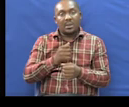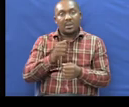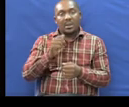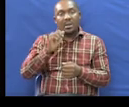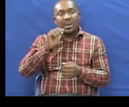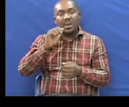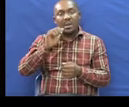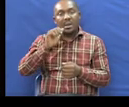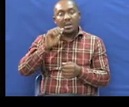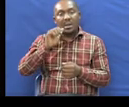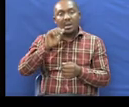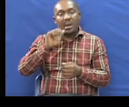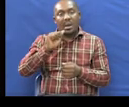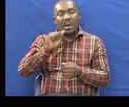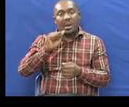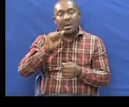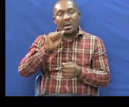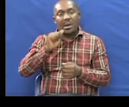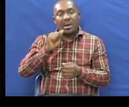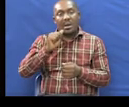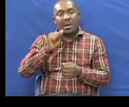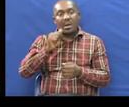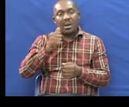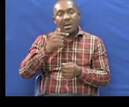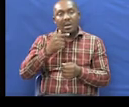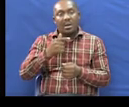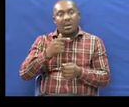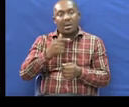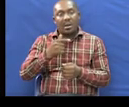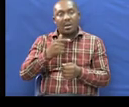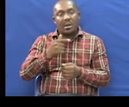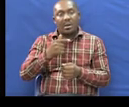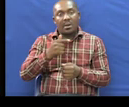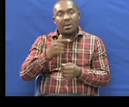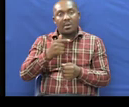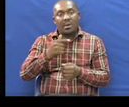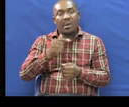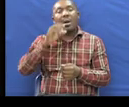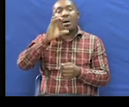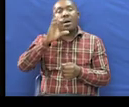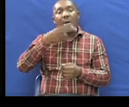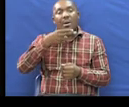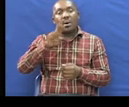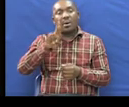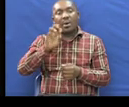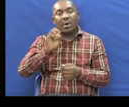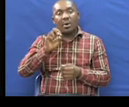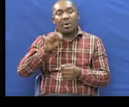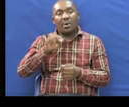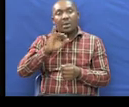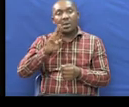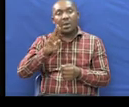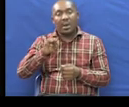written as argon 3d5 and 4s1. But when you come to copper, it is